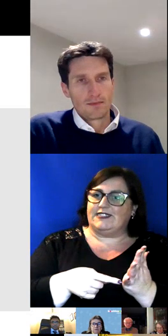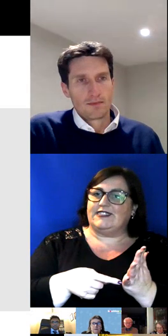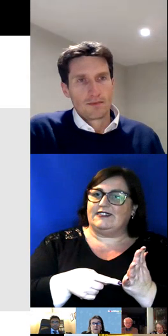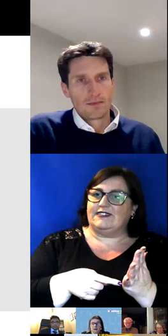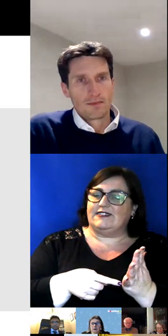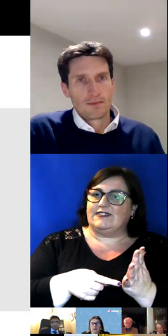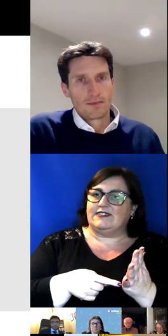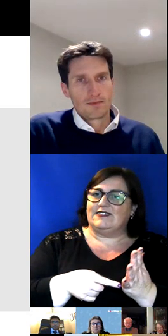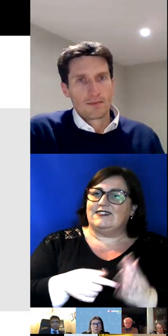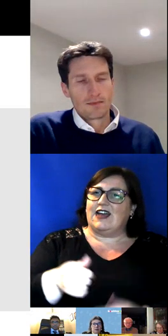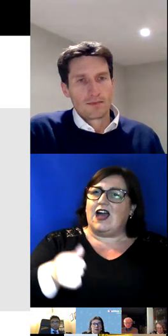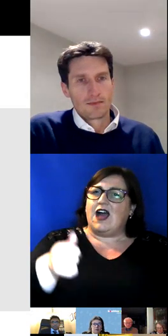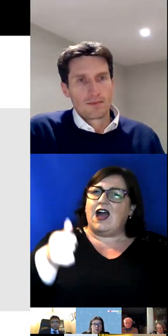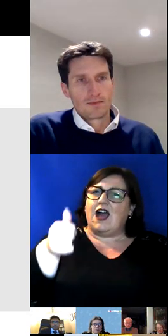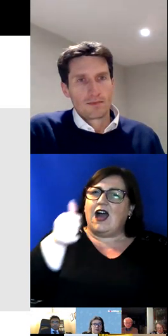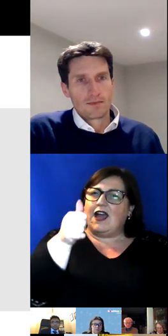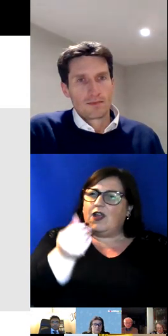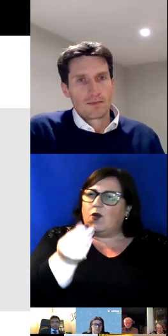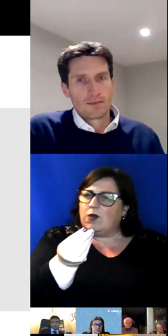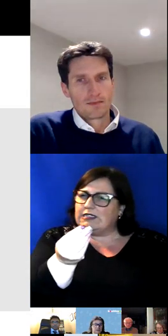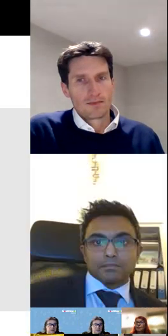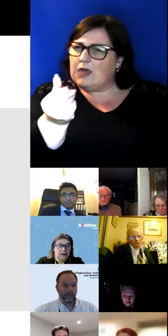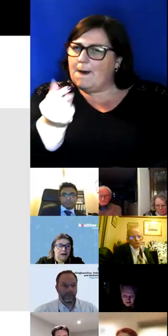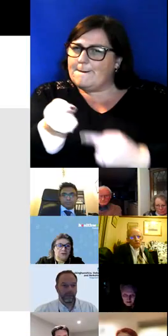know some of the people in the room have